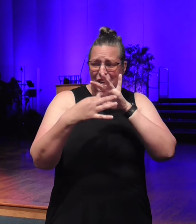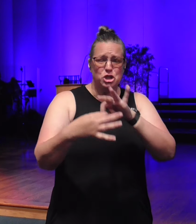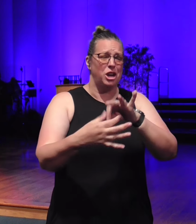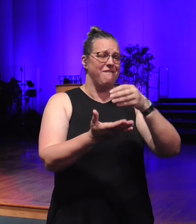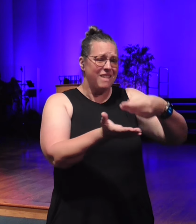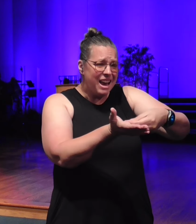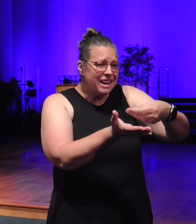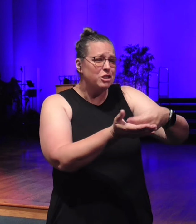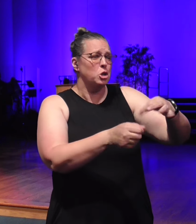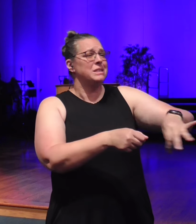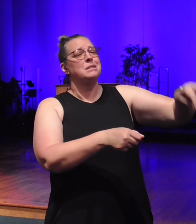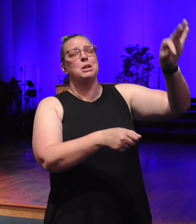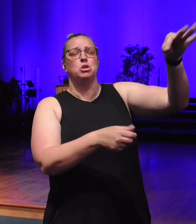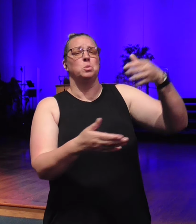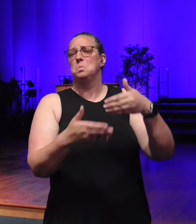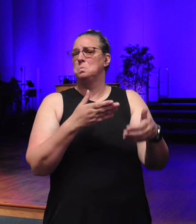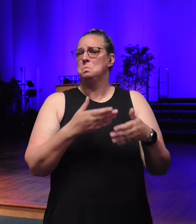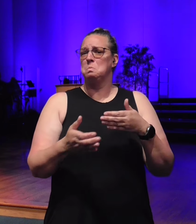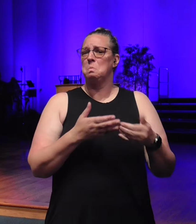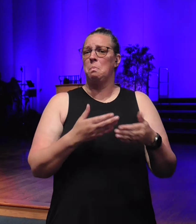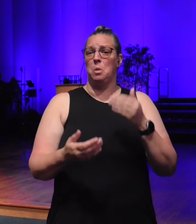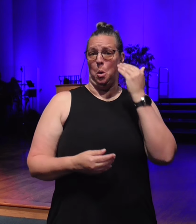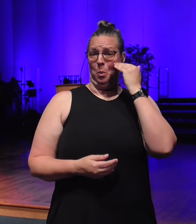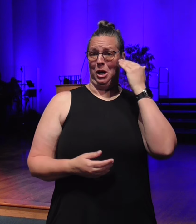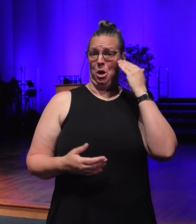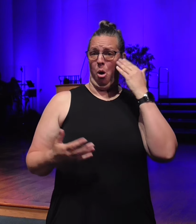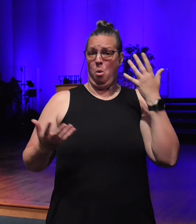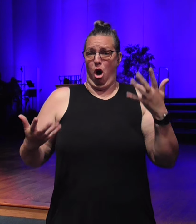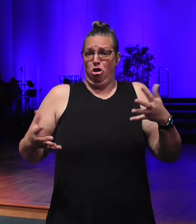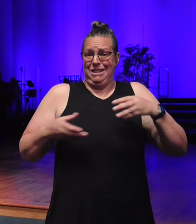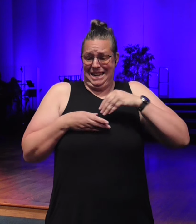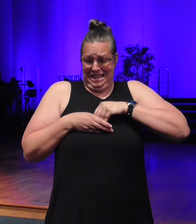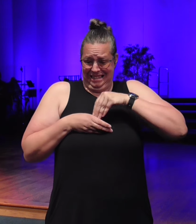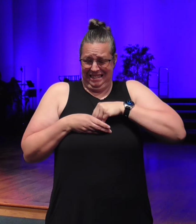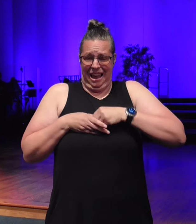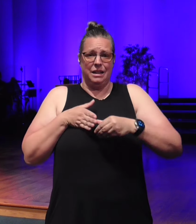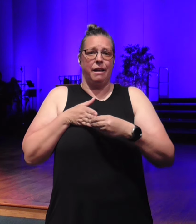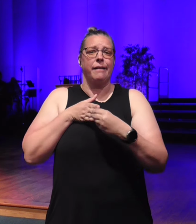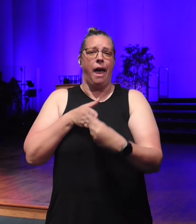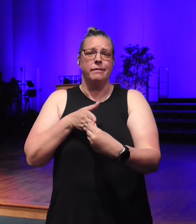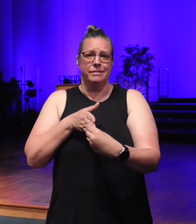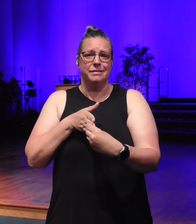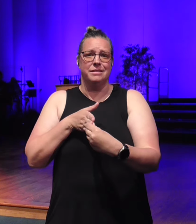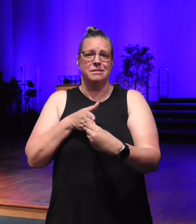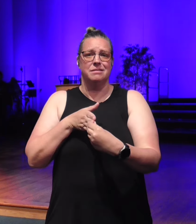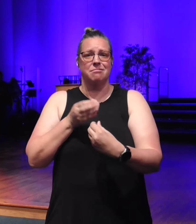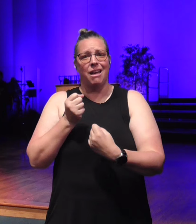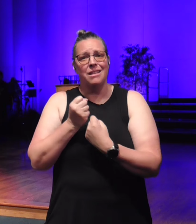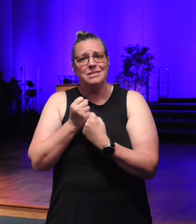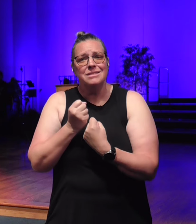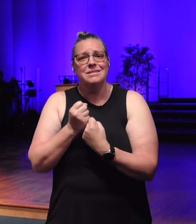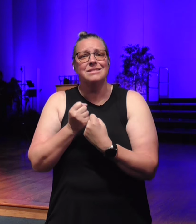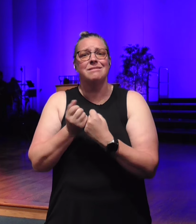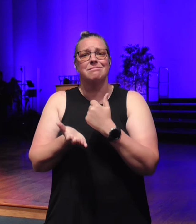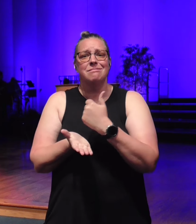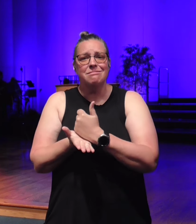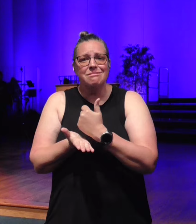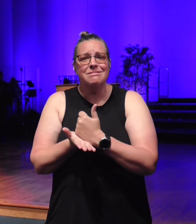or spiritual, we know that there lies within us that guidance, that assistance,